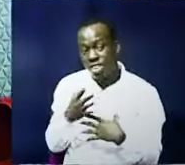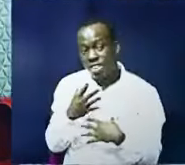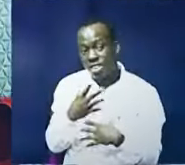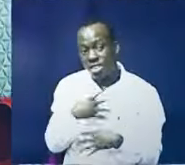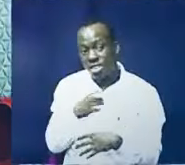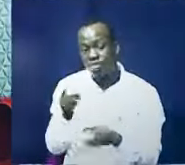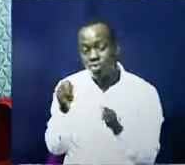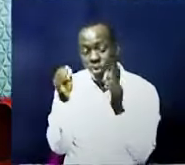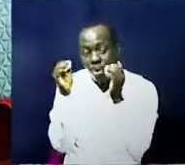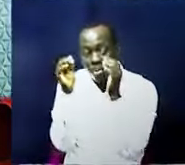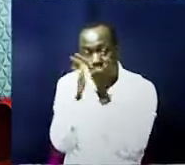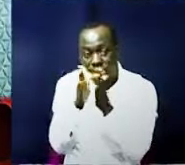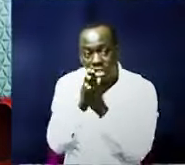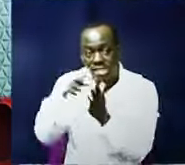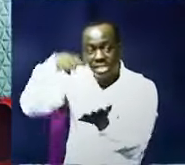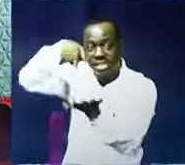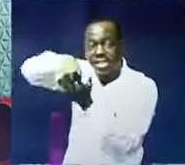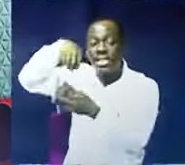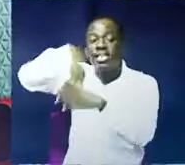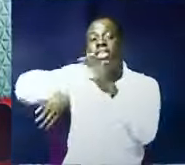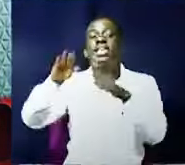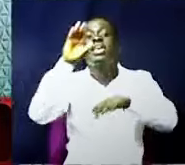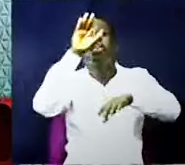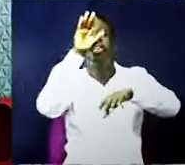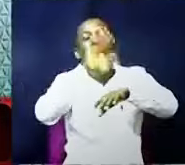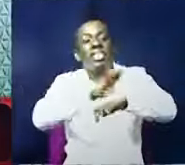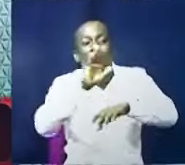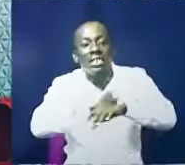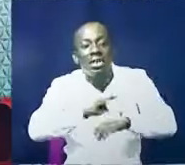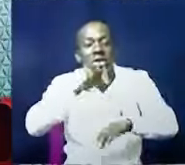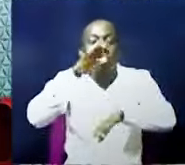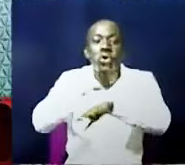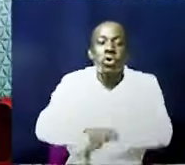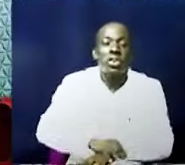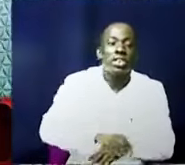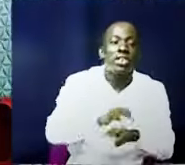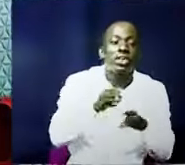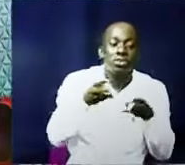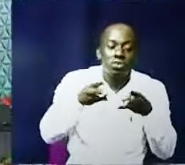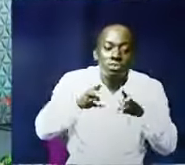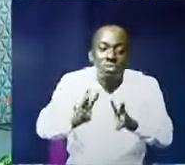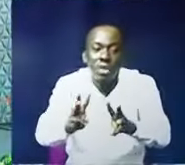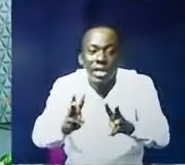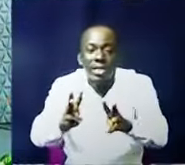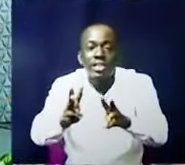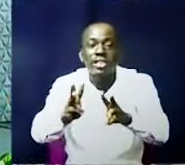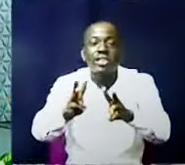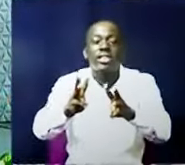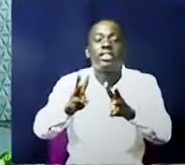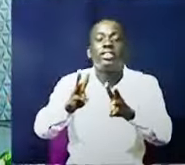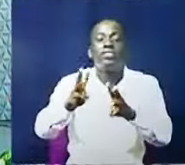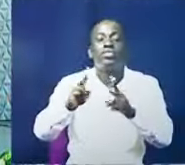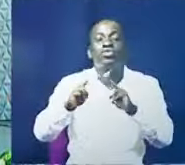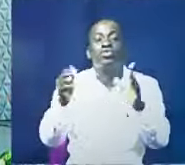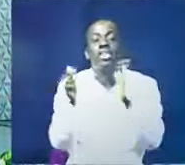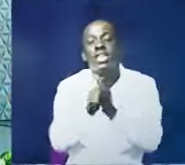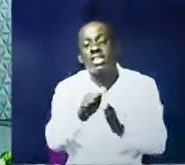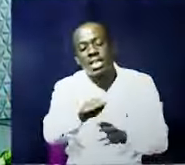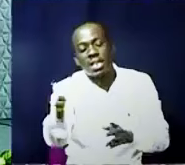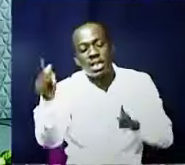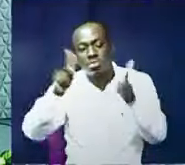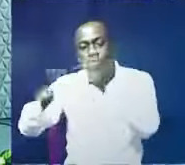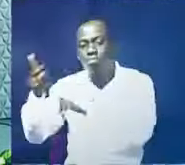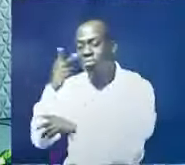and on the street corners to be seen by others. Truly, I tell you, they have received